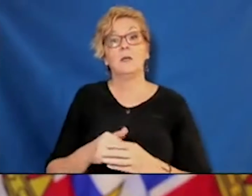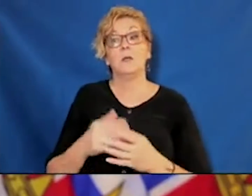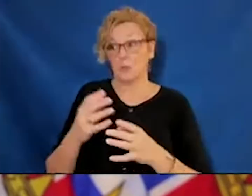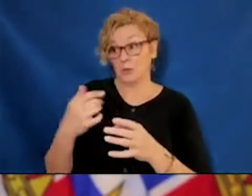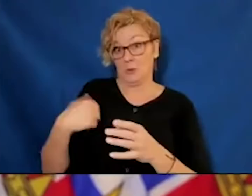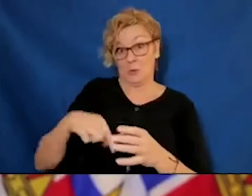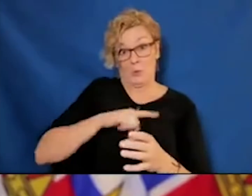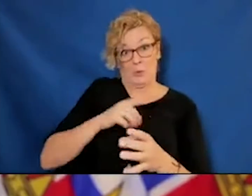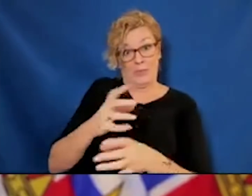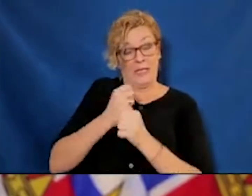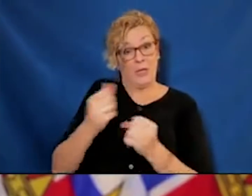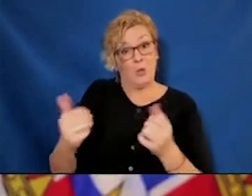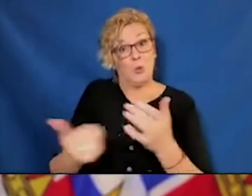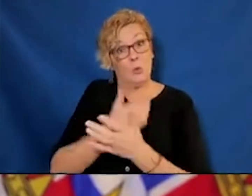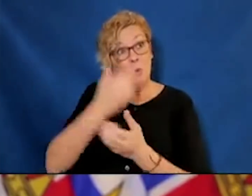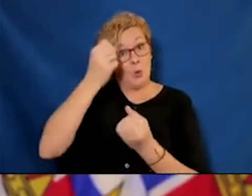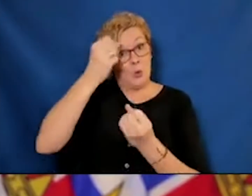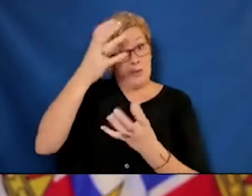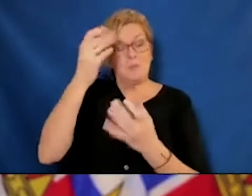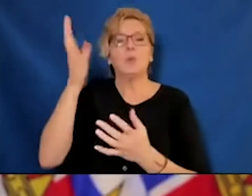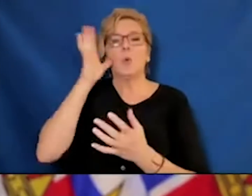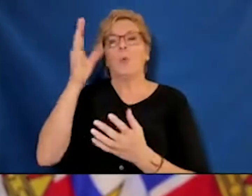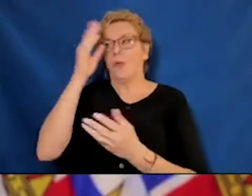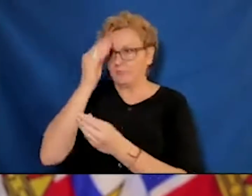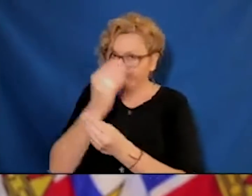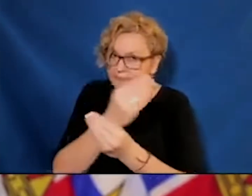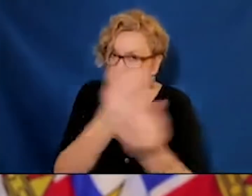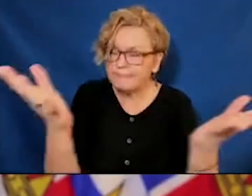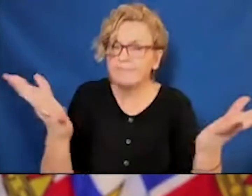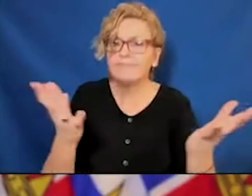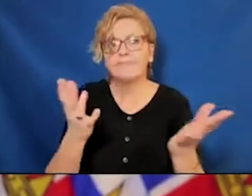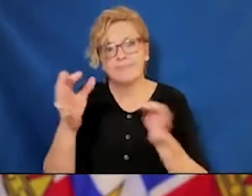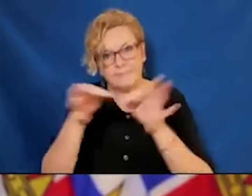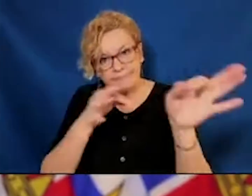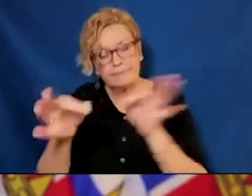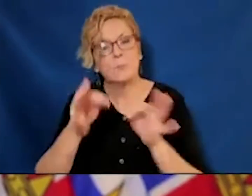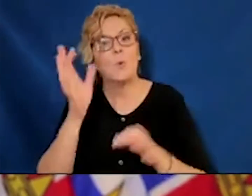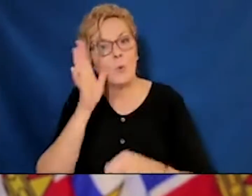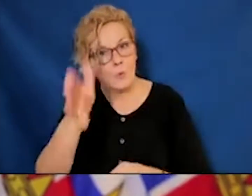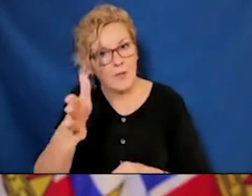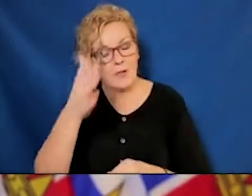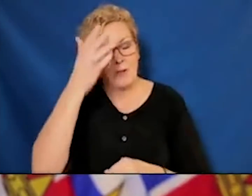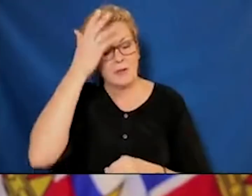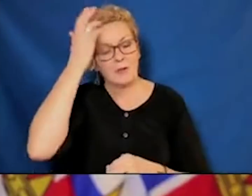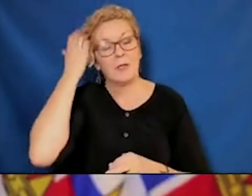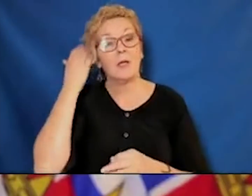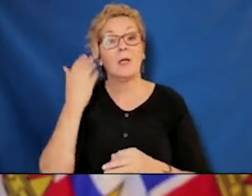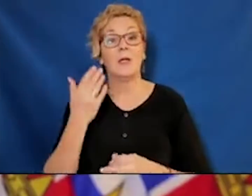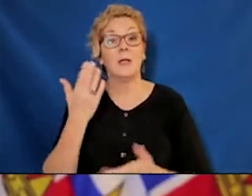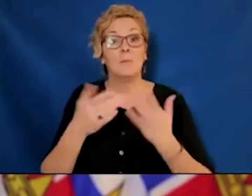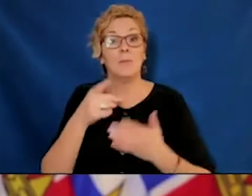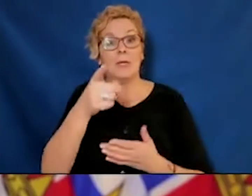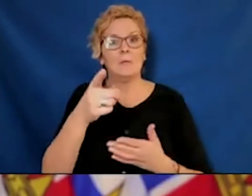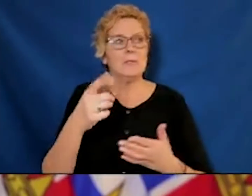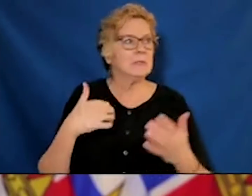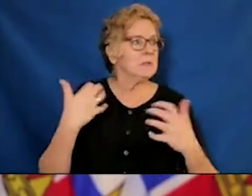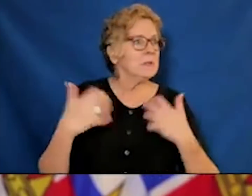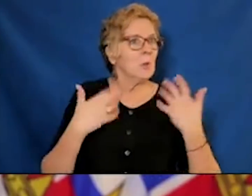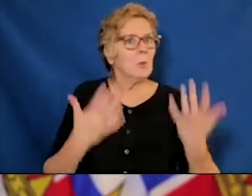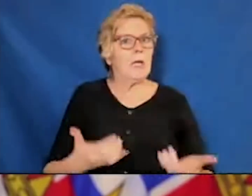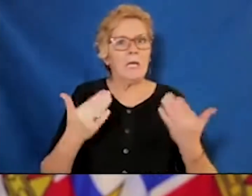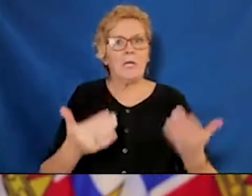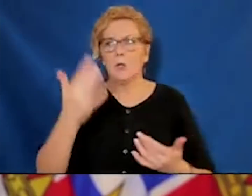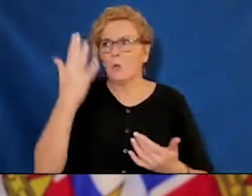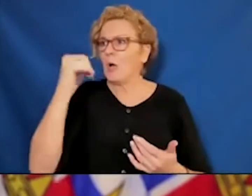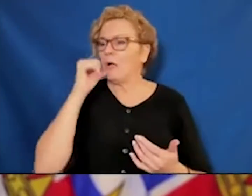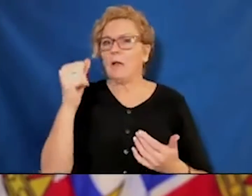seen your name on a list for after March, it's because we are working out those details both here in British Columbia and